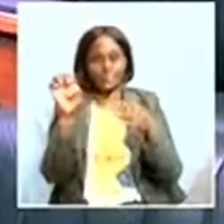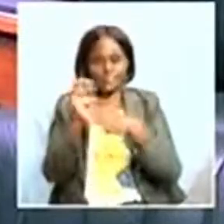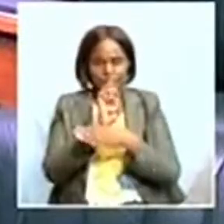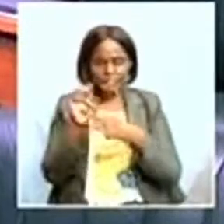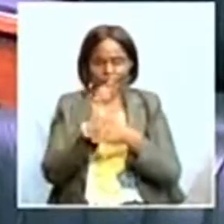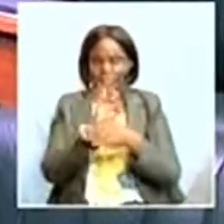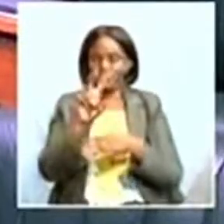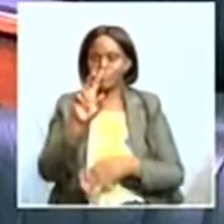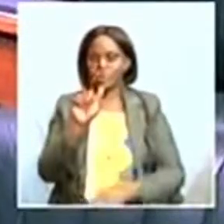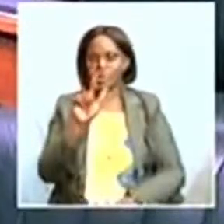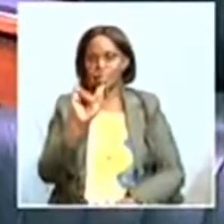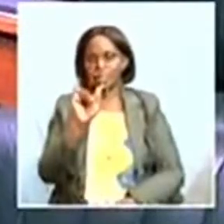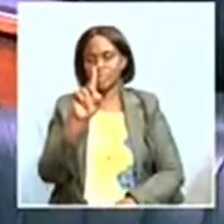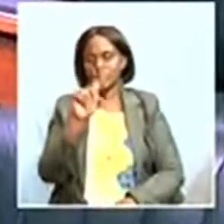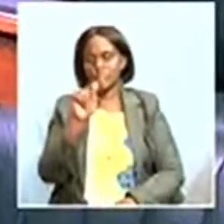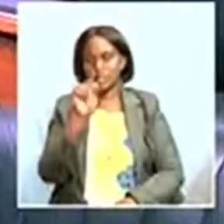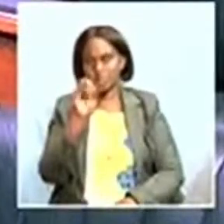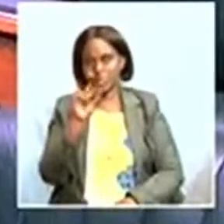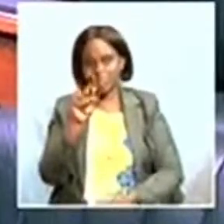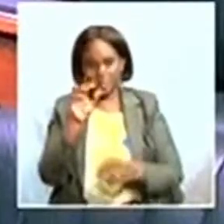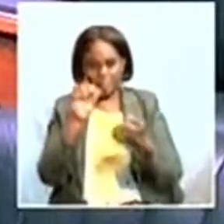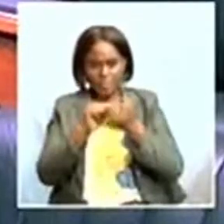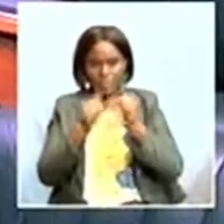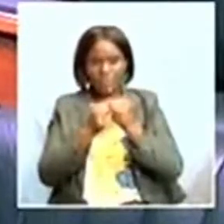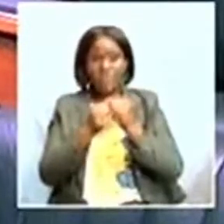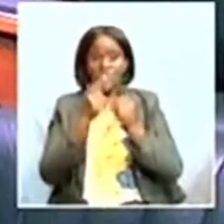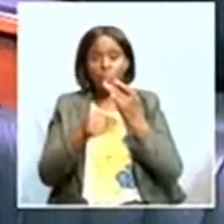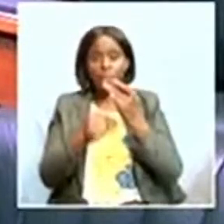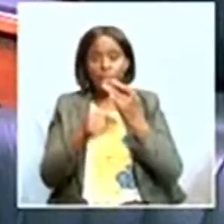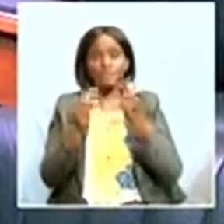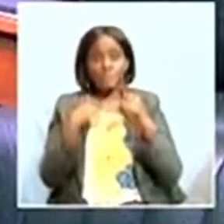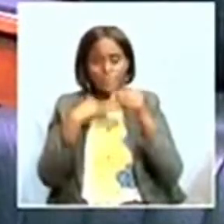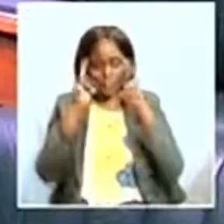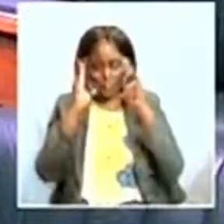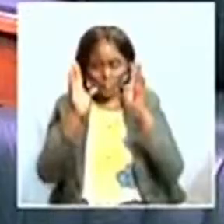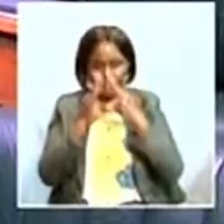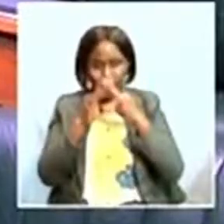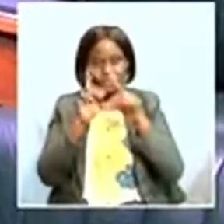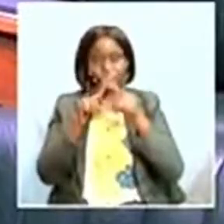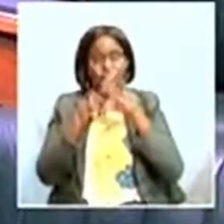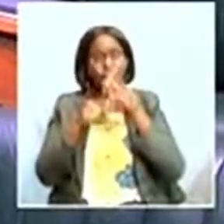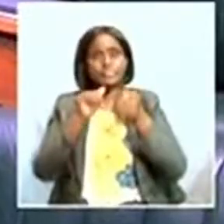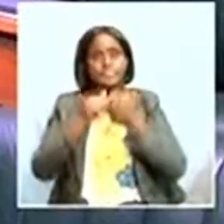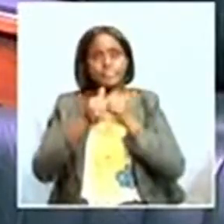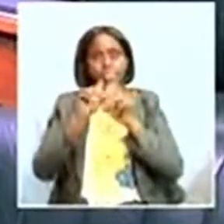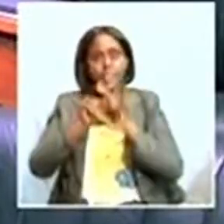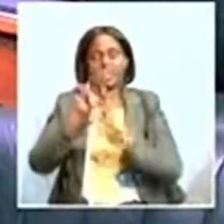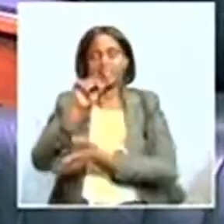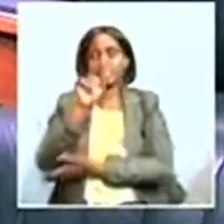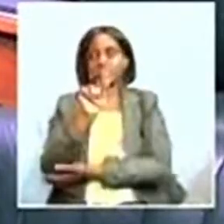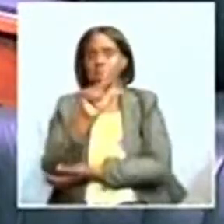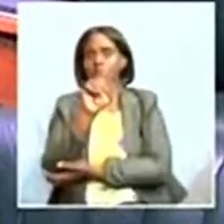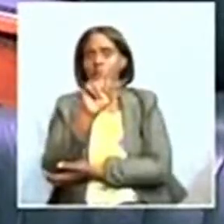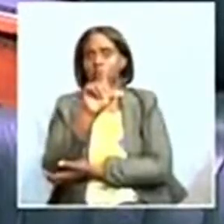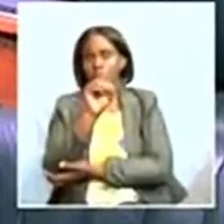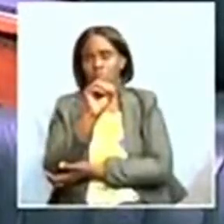validation meeting. But the problem is, Madam Speaker, the problem that's in Nalolo reflects the problem in Western Province. And let me